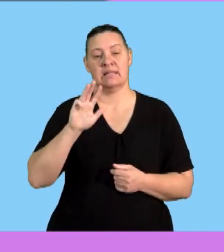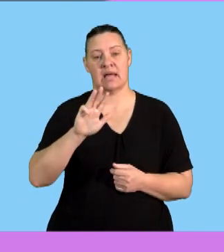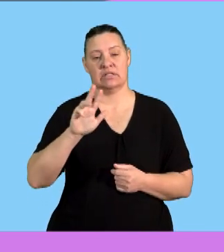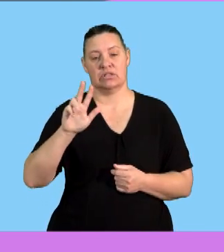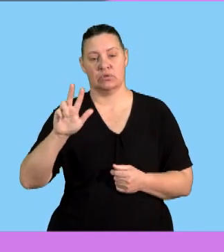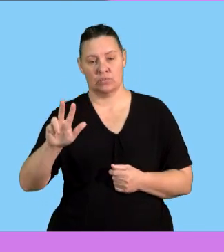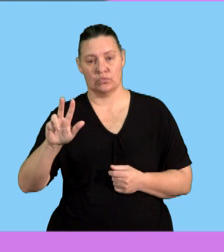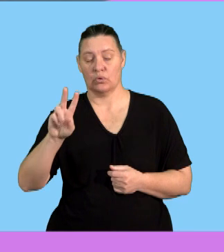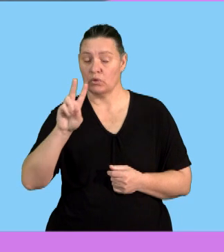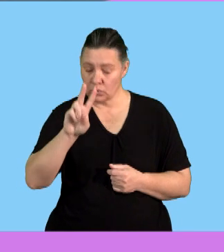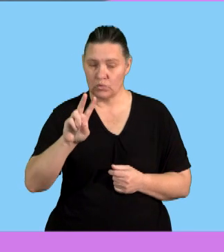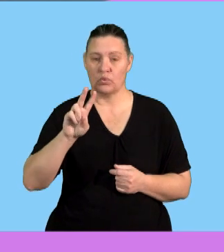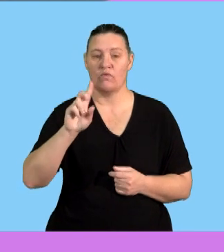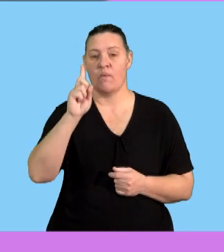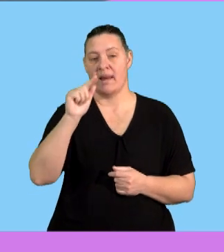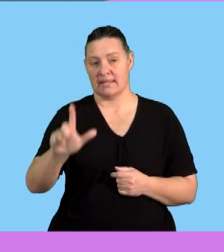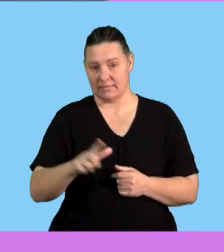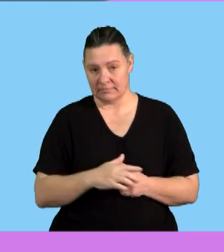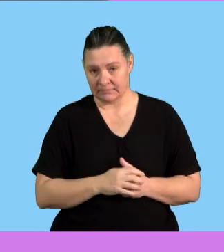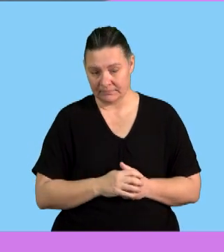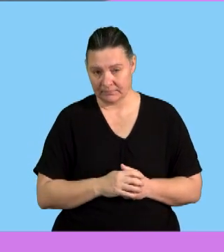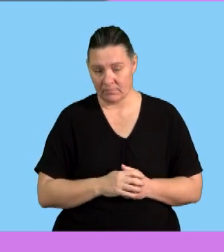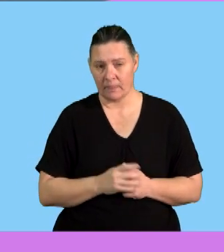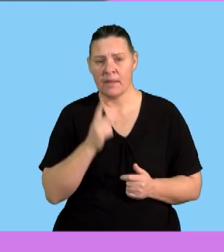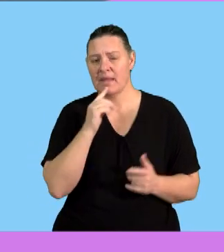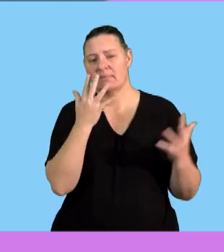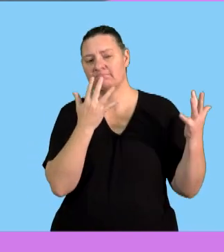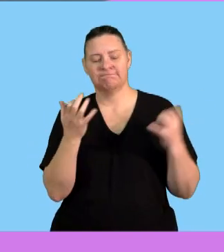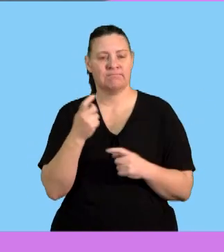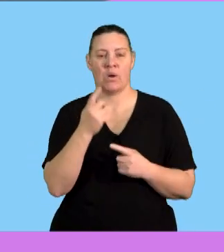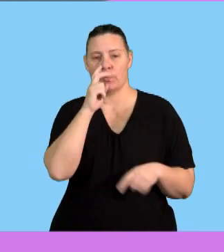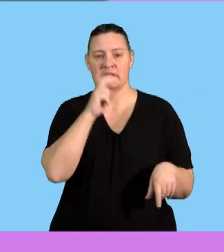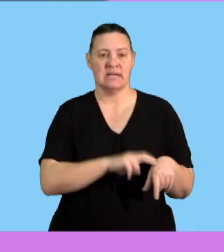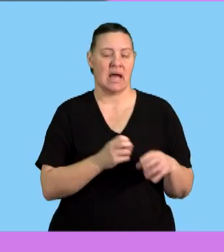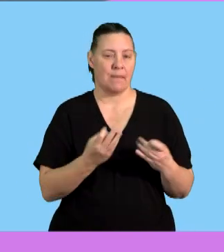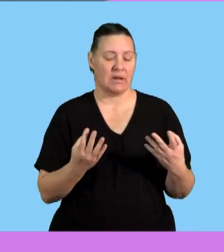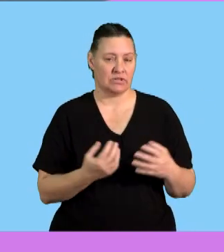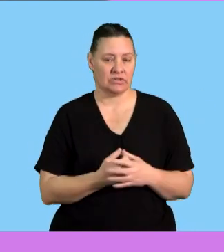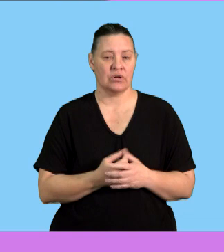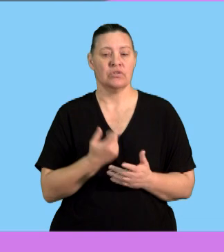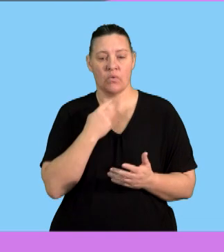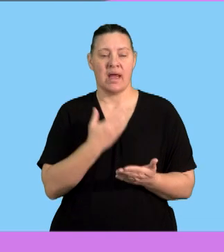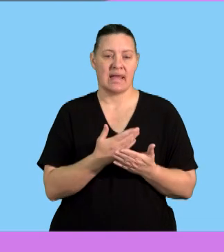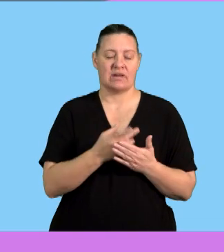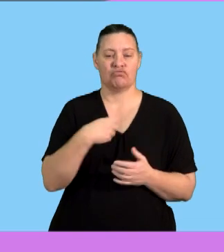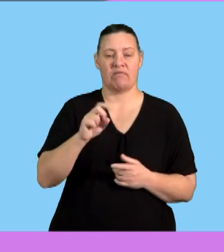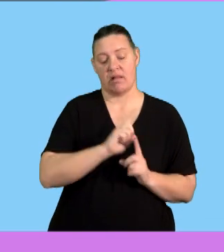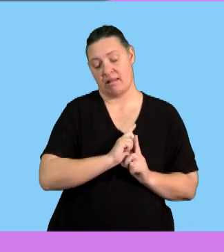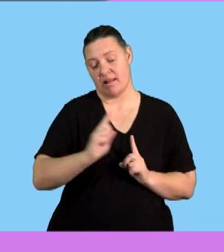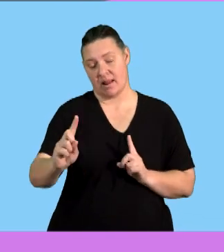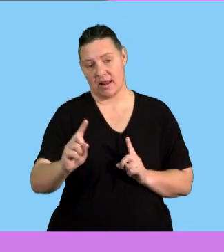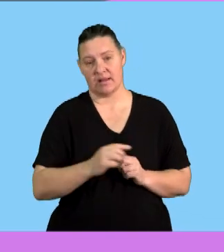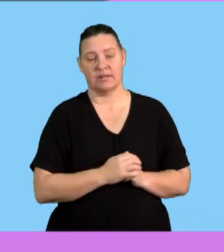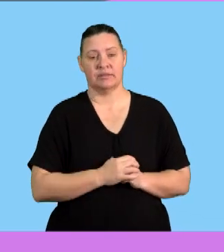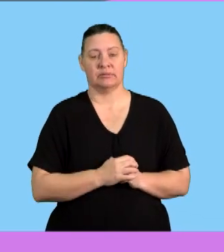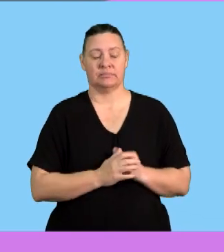23.92 per liter. Now let us calculate how much we are going to need in order for us to travel a one-way